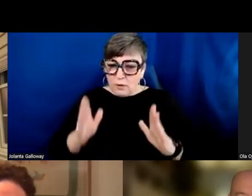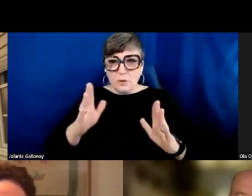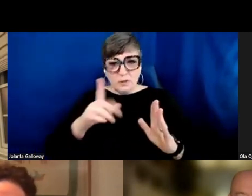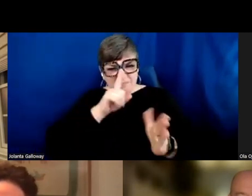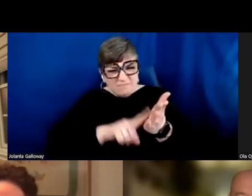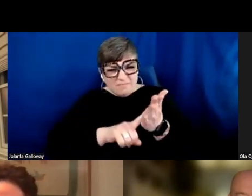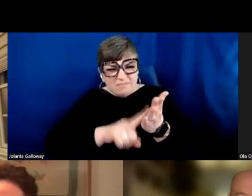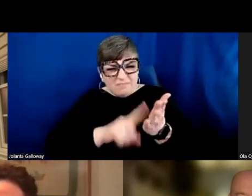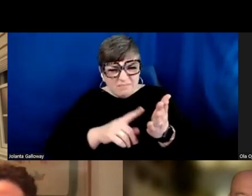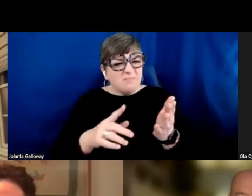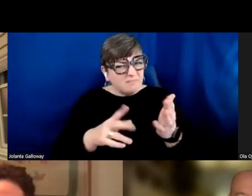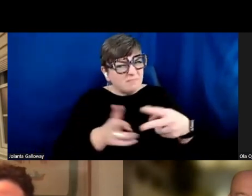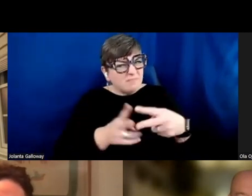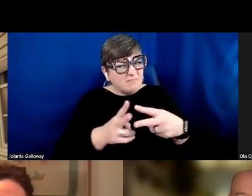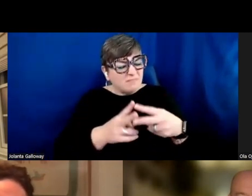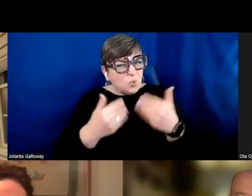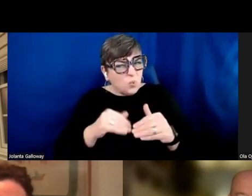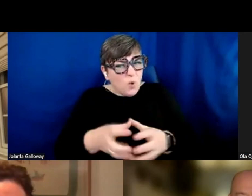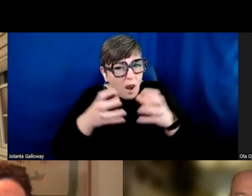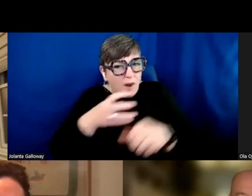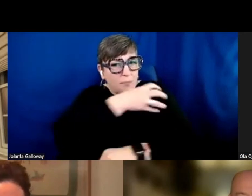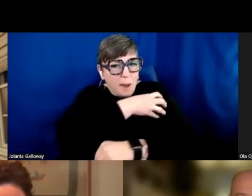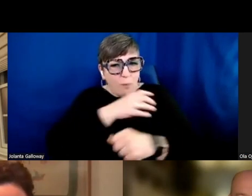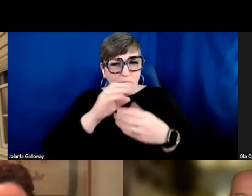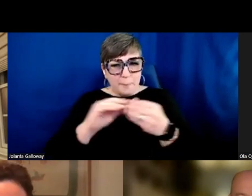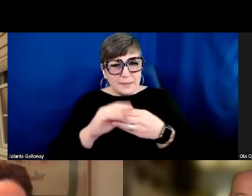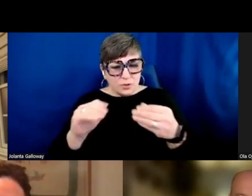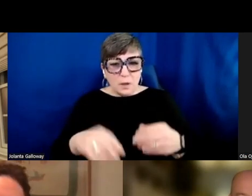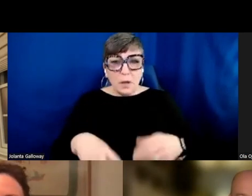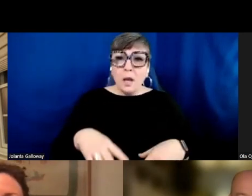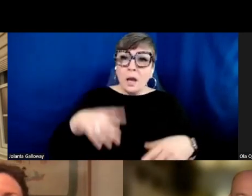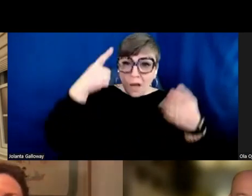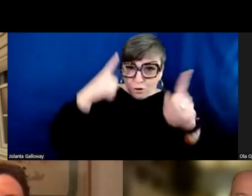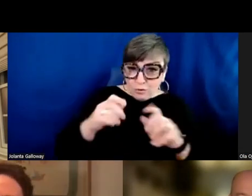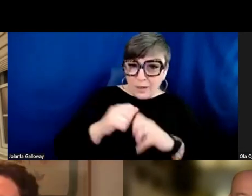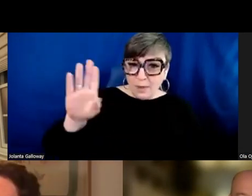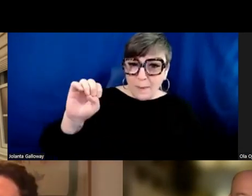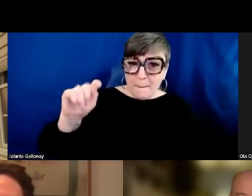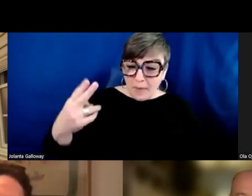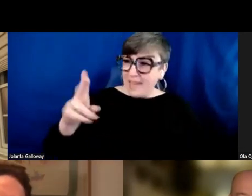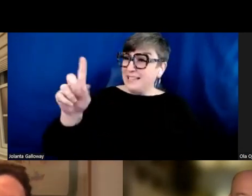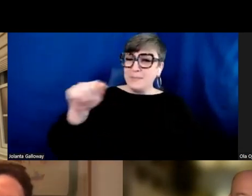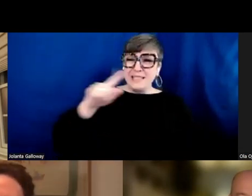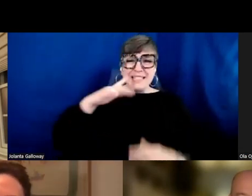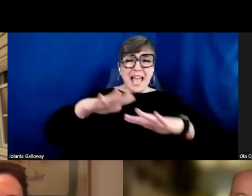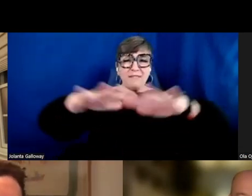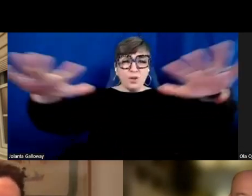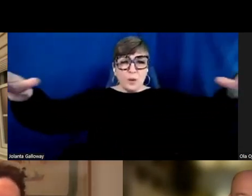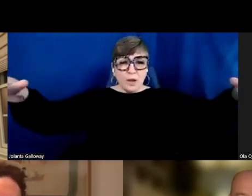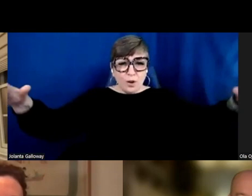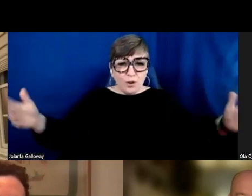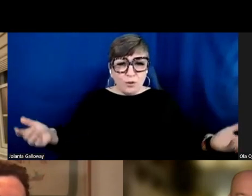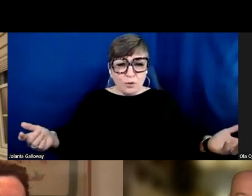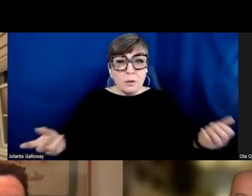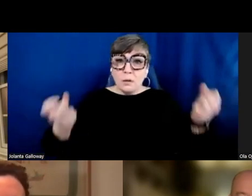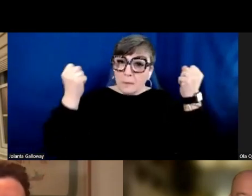I think I agree with Beth, disability is everywhere. Um, and you know, there are so many archives that people are in,